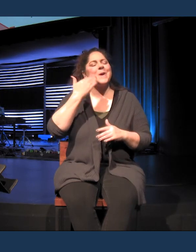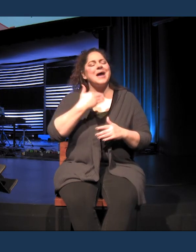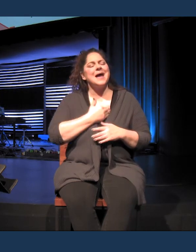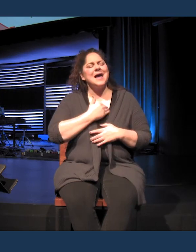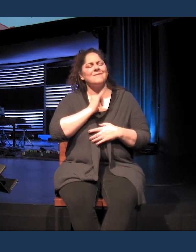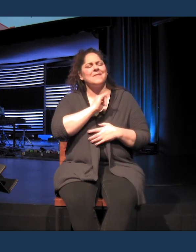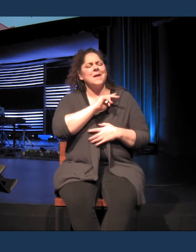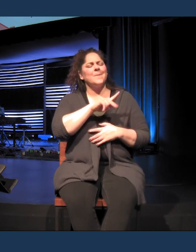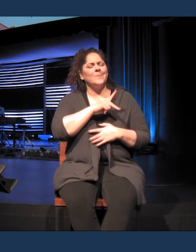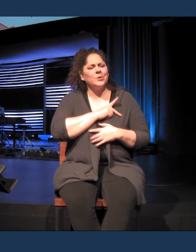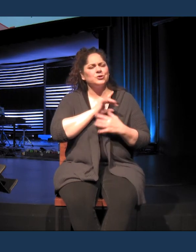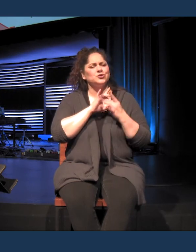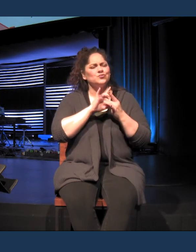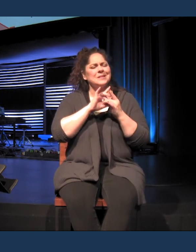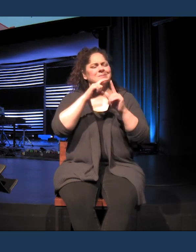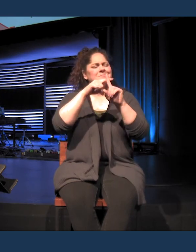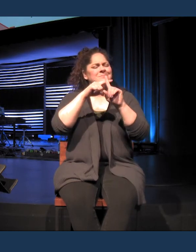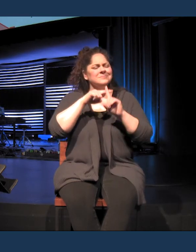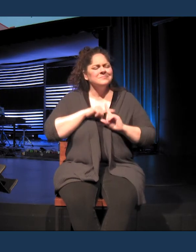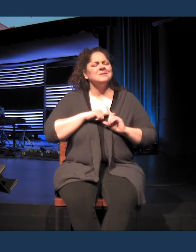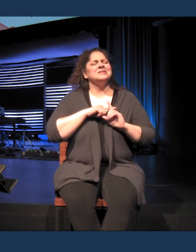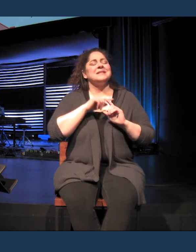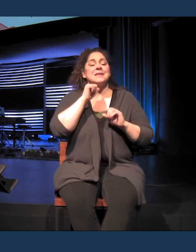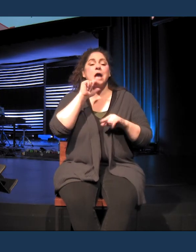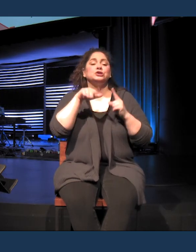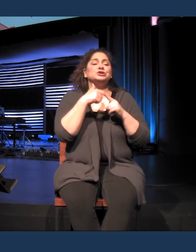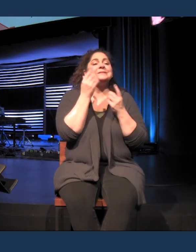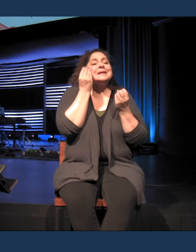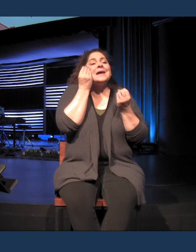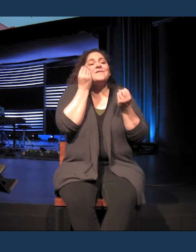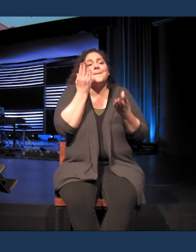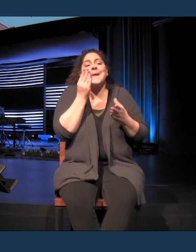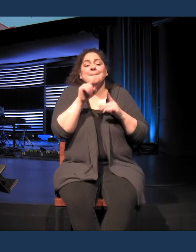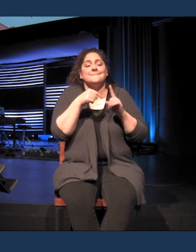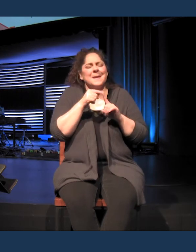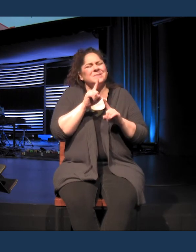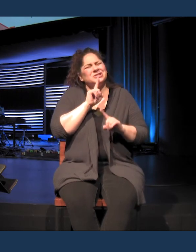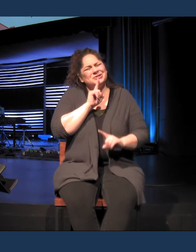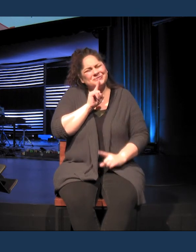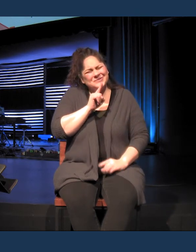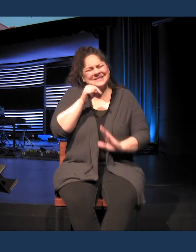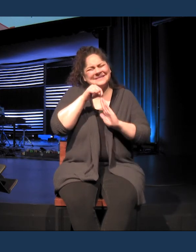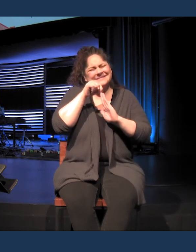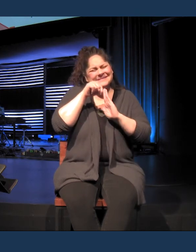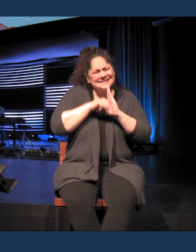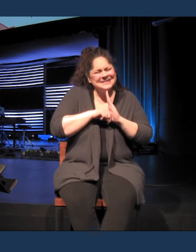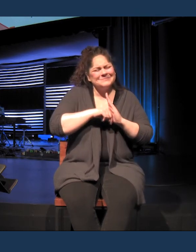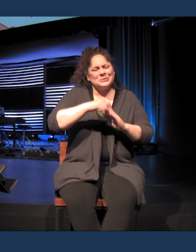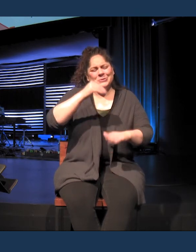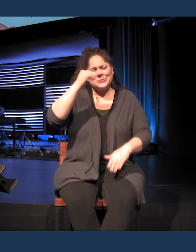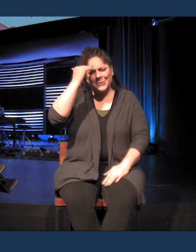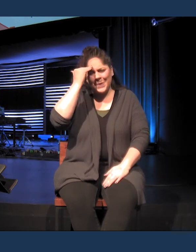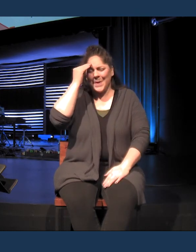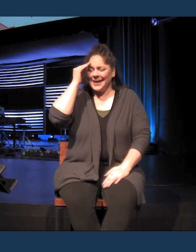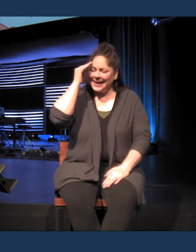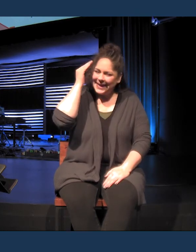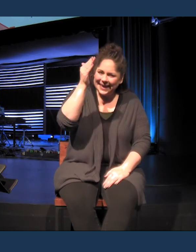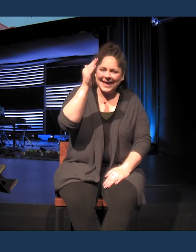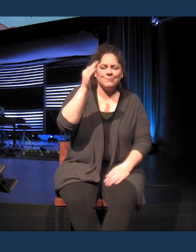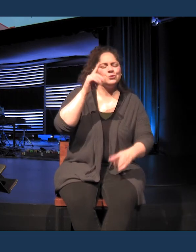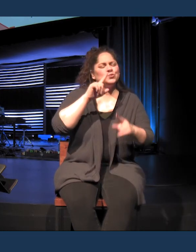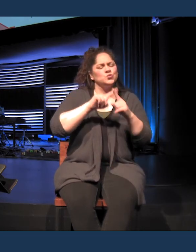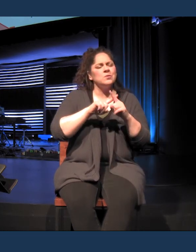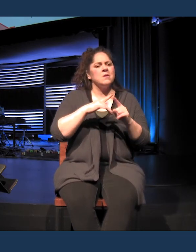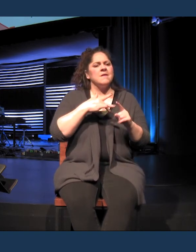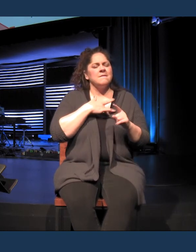personal relationship with him. Not just information about him, but to know him that compels you to